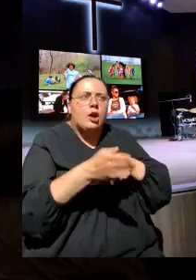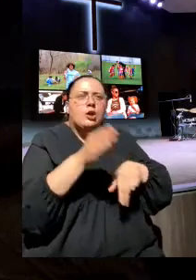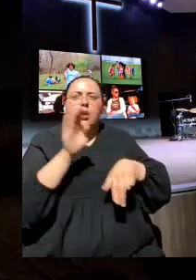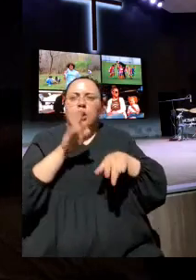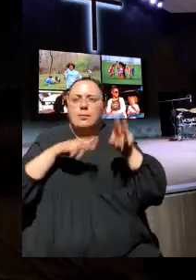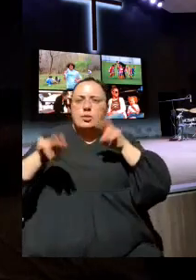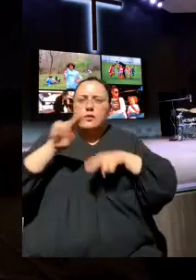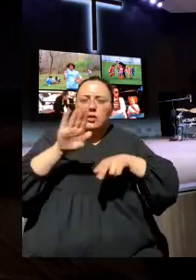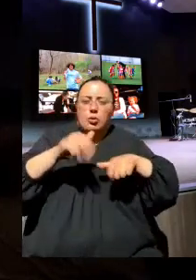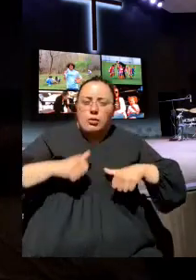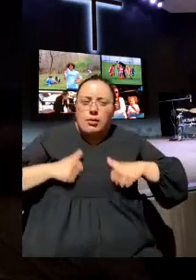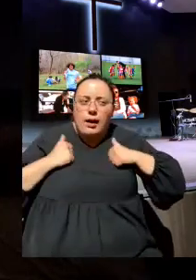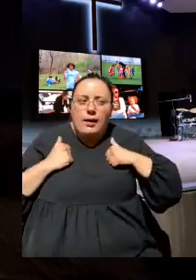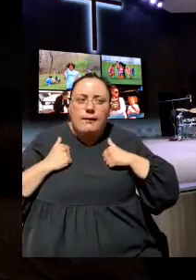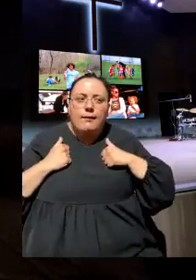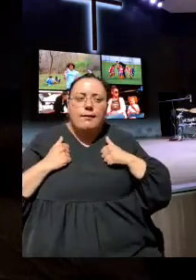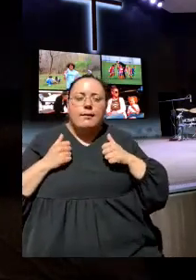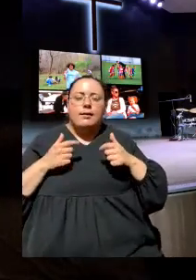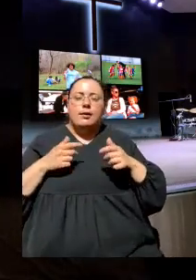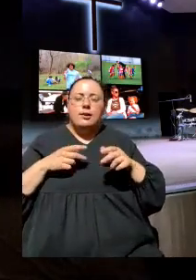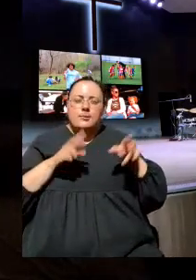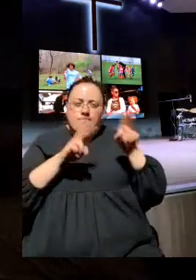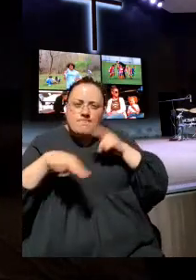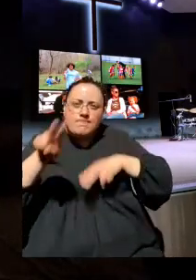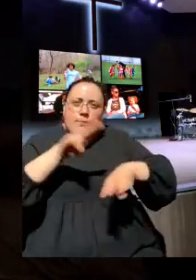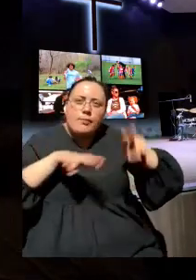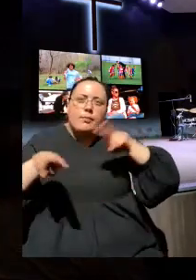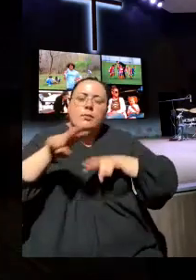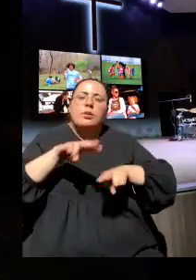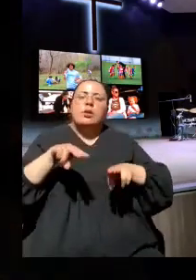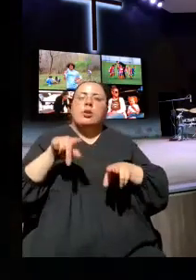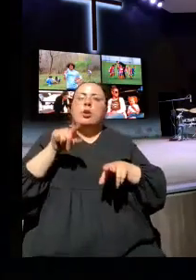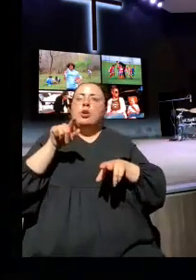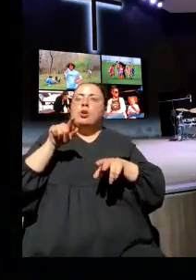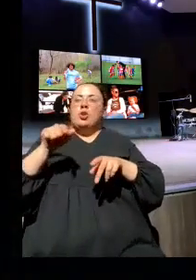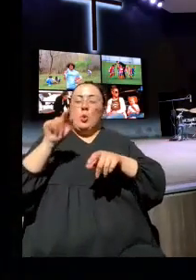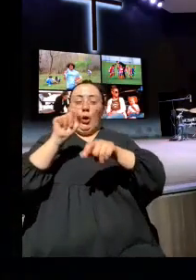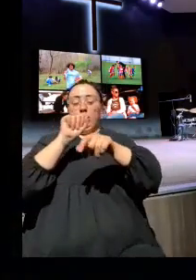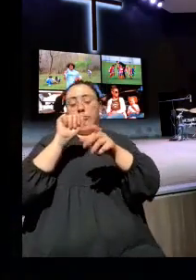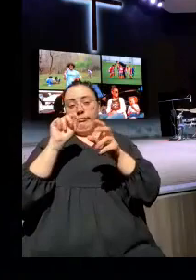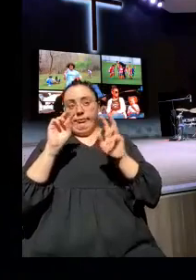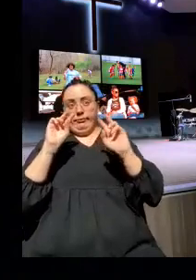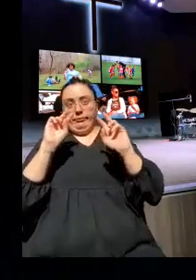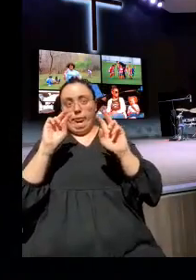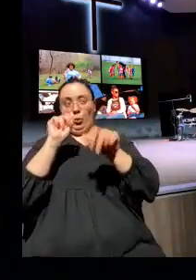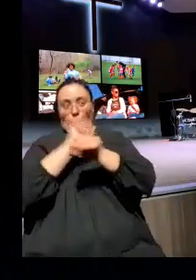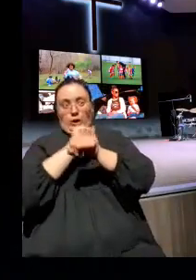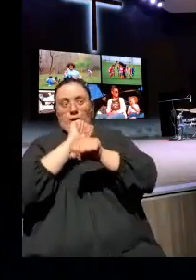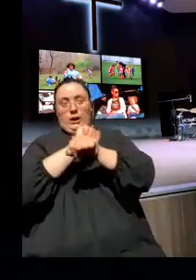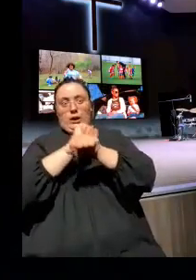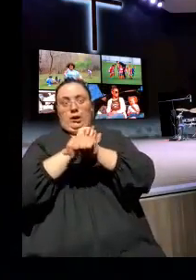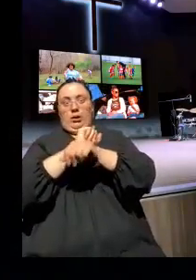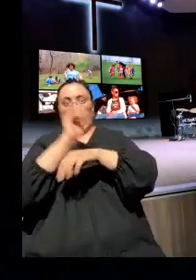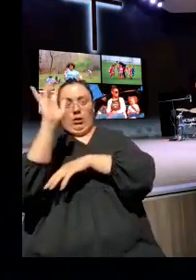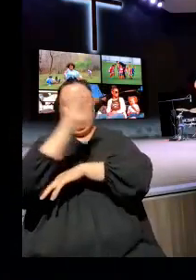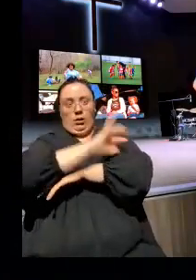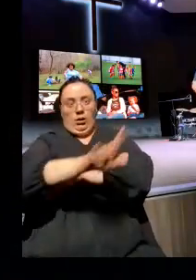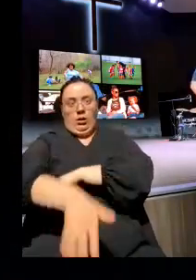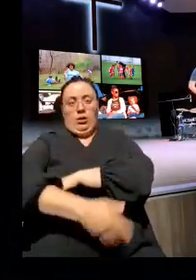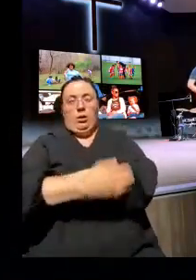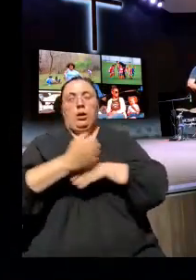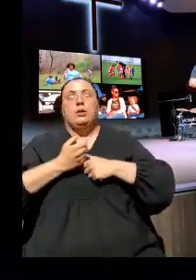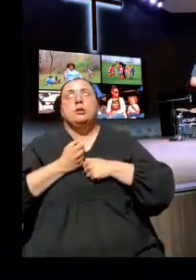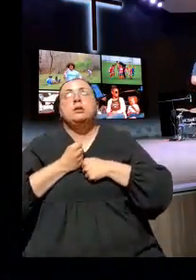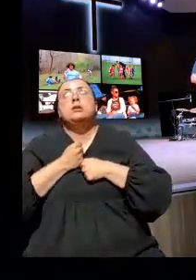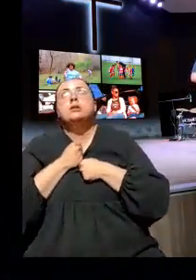life 24/7. You are on call. It's exhausting. But when your kids start, one of the things I learned